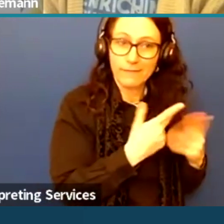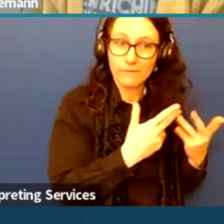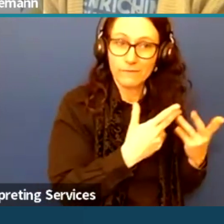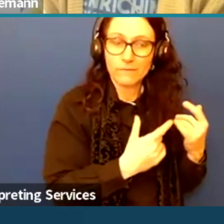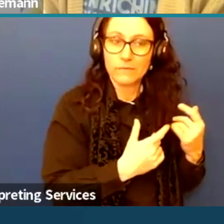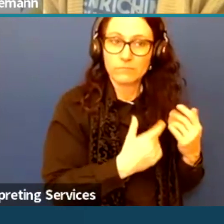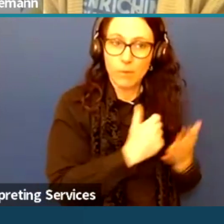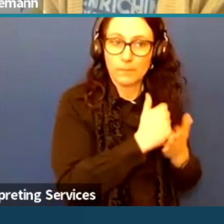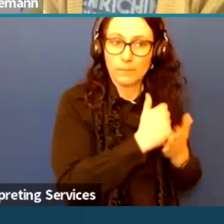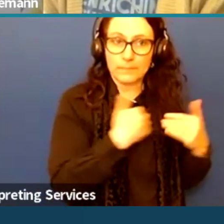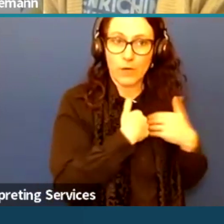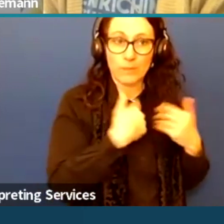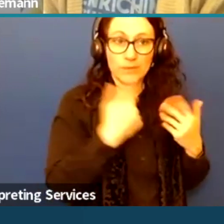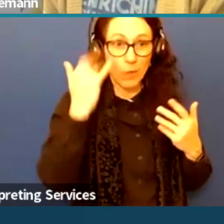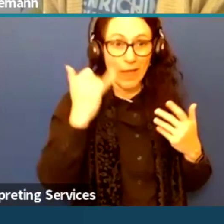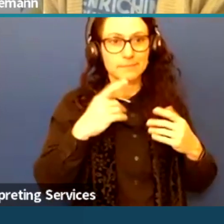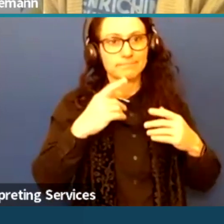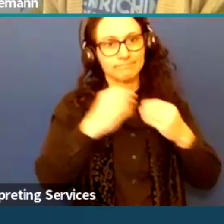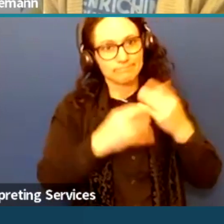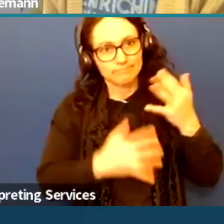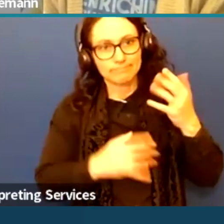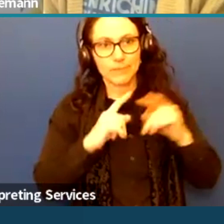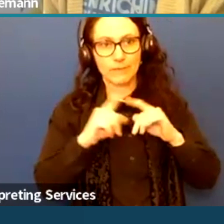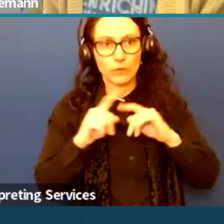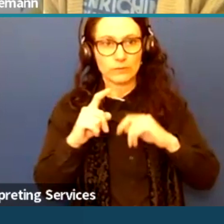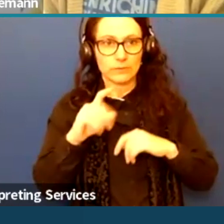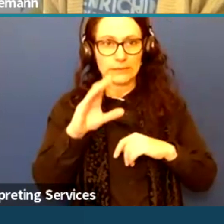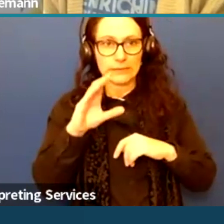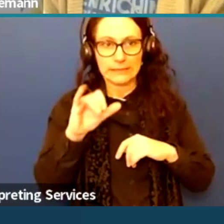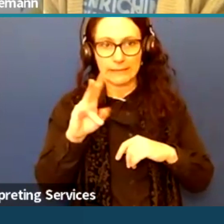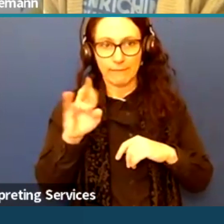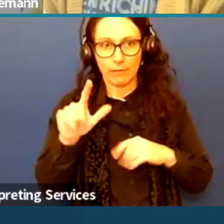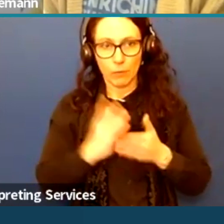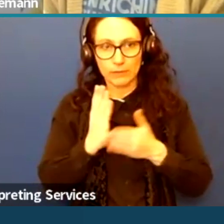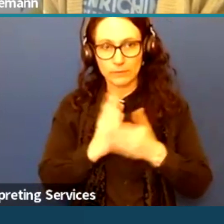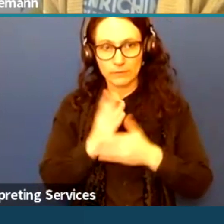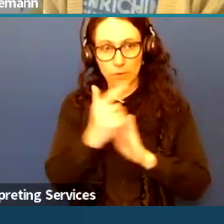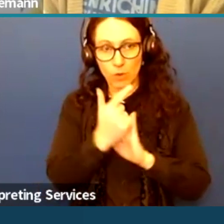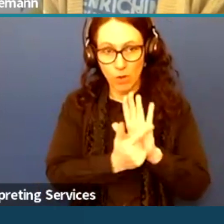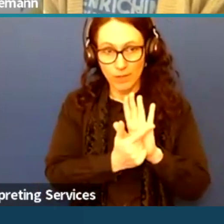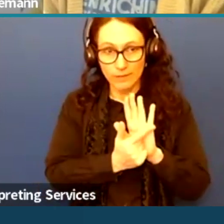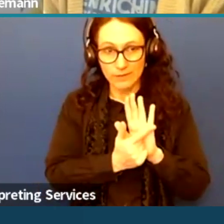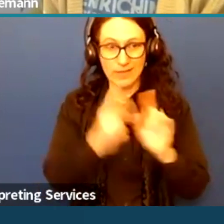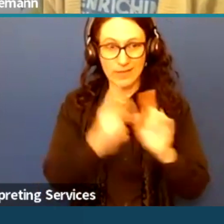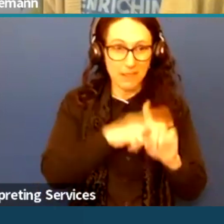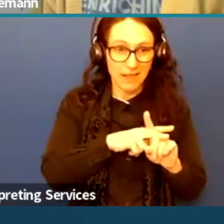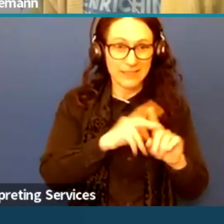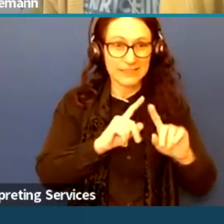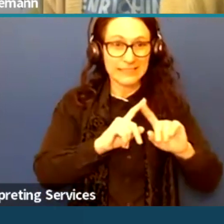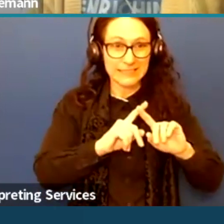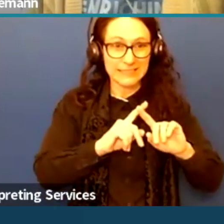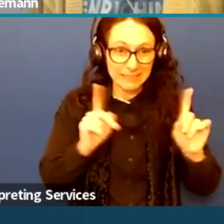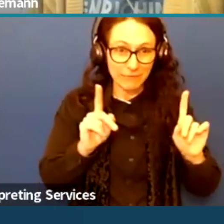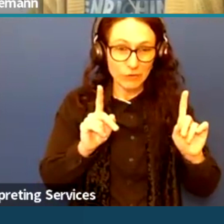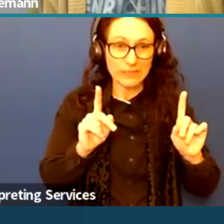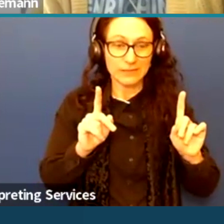different civil rights laws in place that apply differently to different animals. And